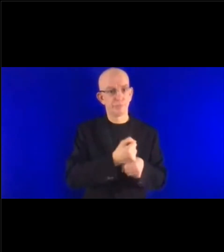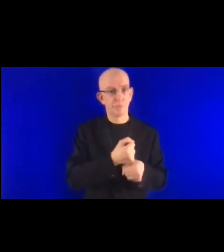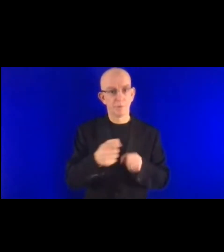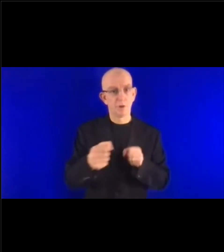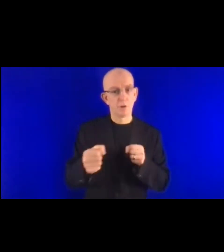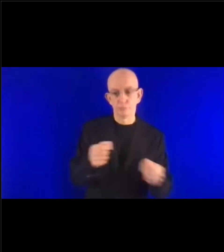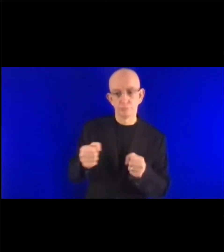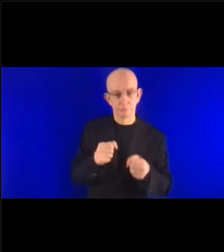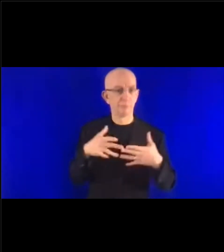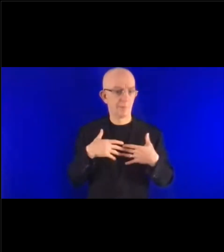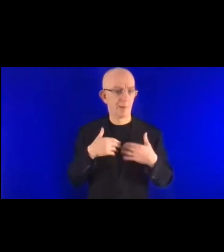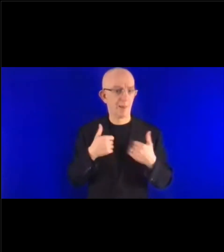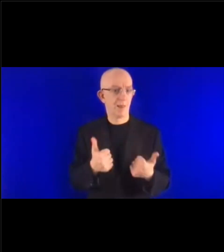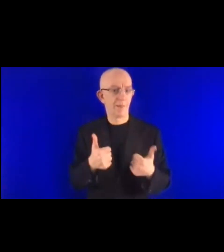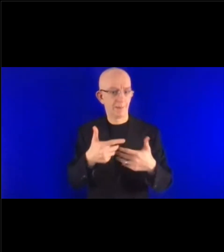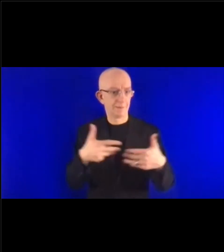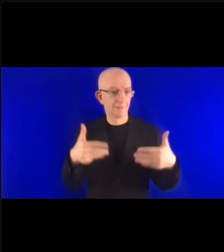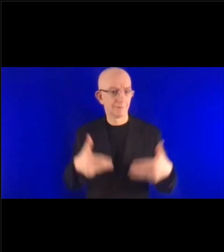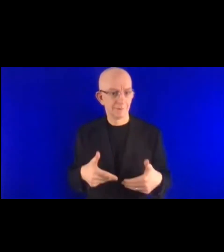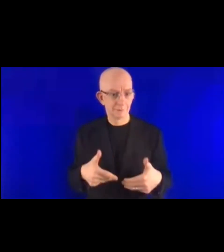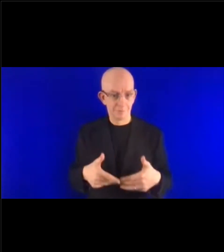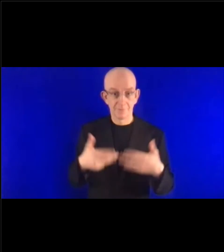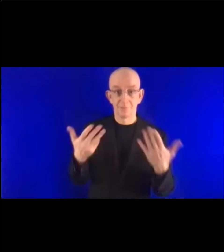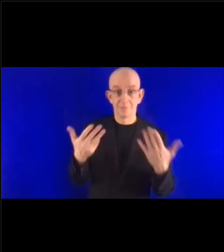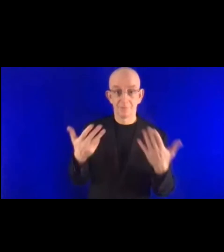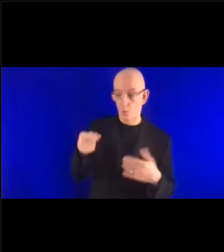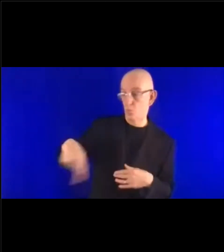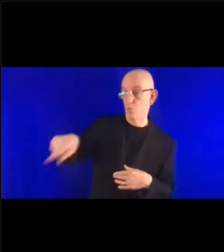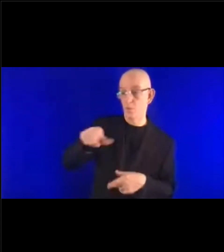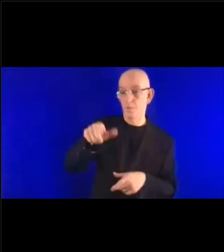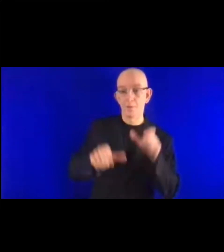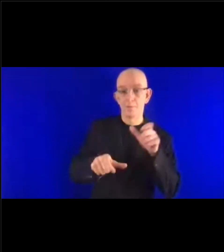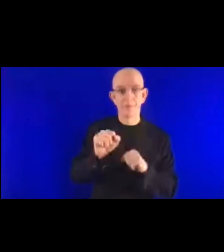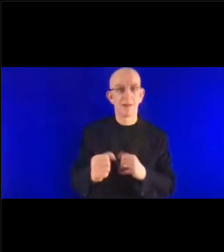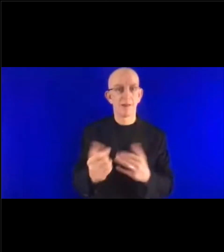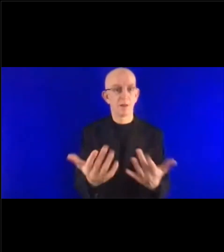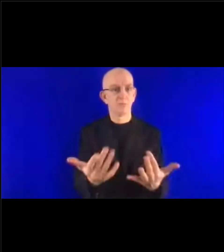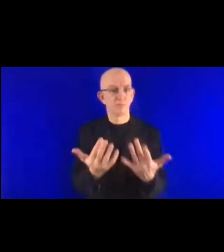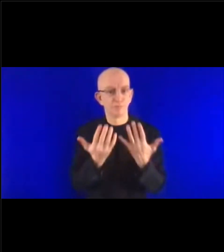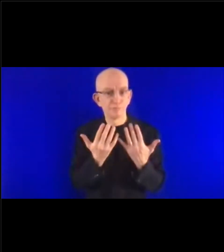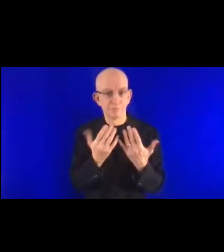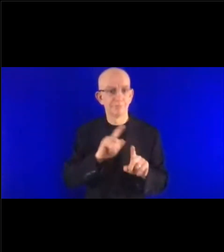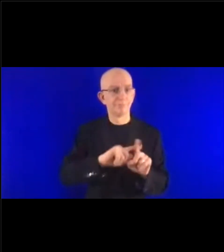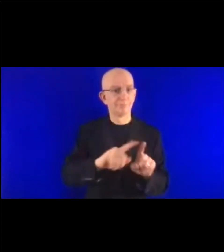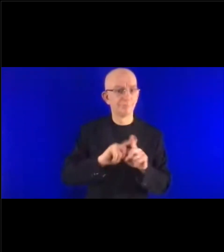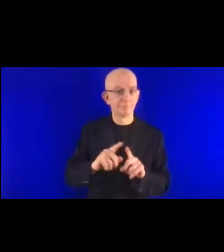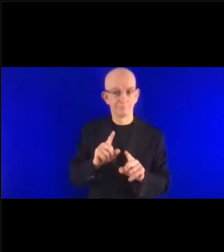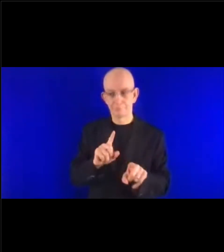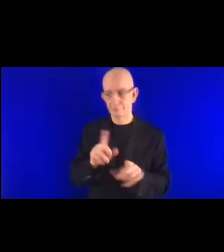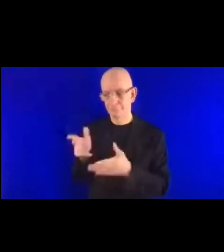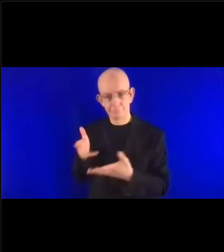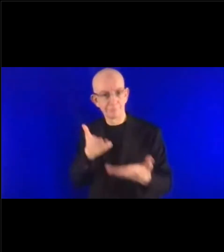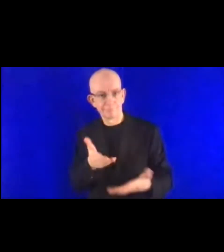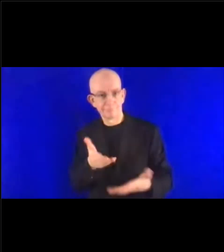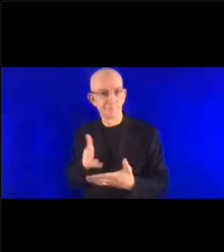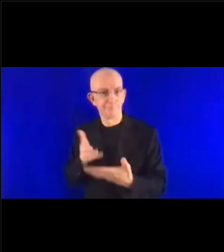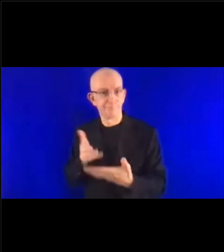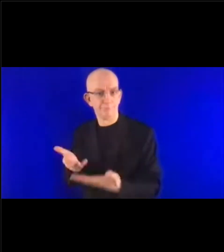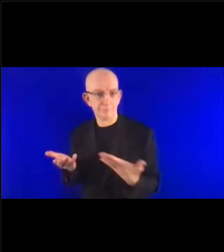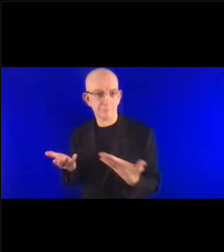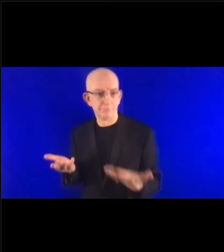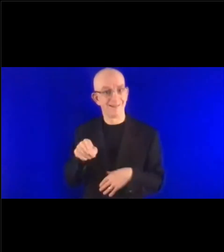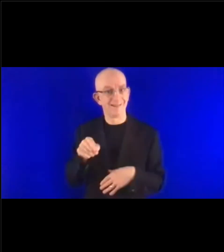services. Because we have experienced that in Pakistan and especially where from I belong,